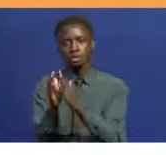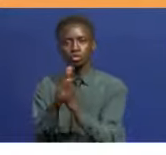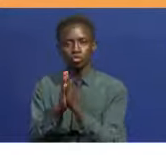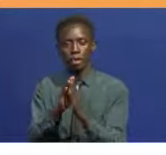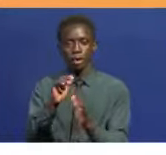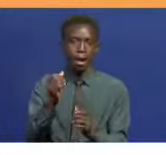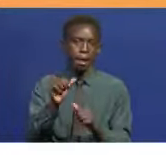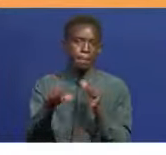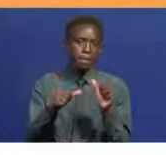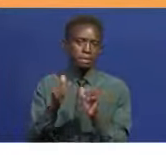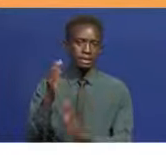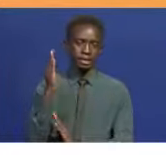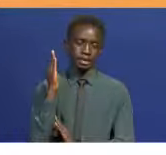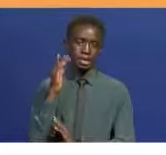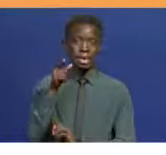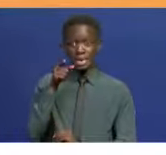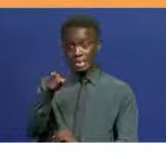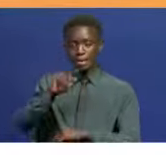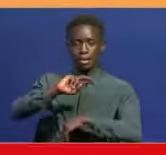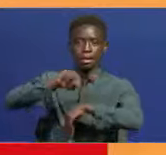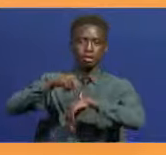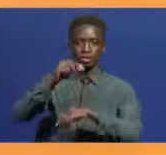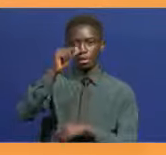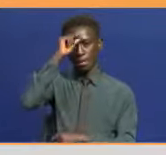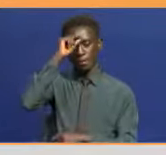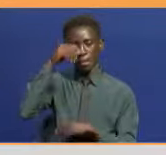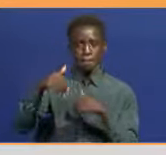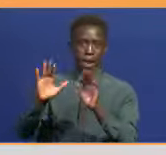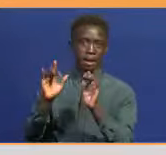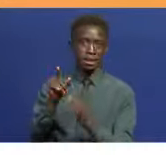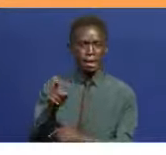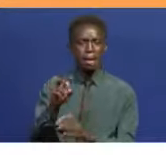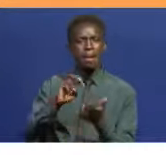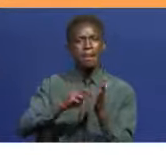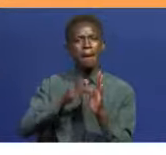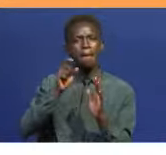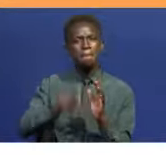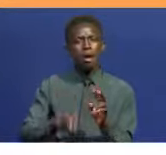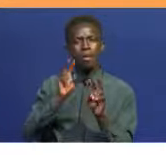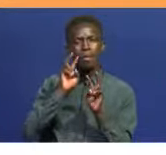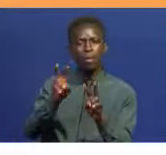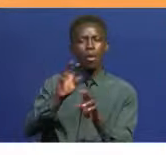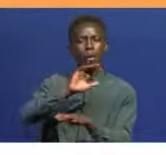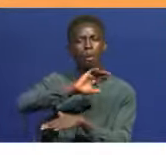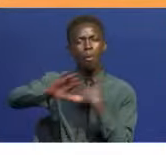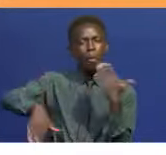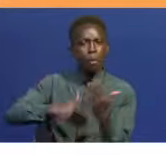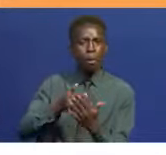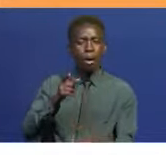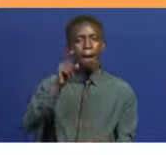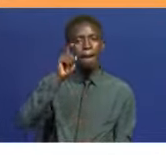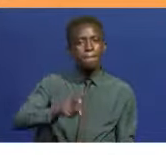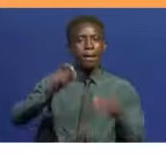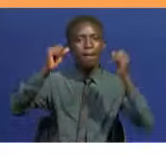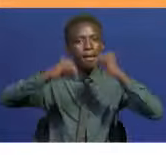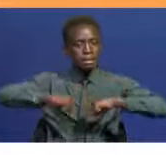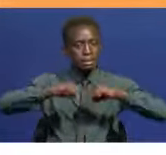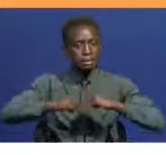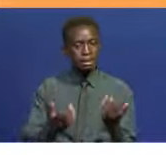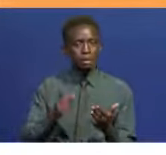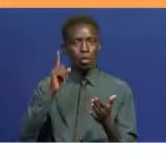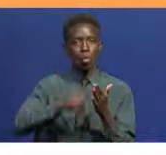is supposed to be a national government preserve. Mm. So we need to look at all this and then reach a central point and agree this is the